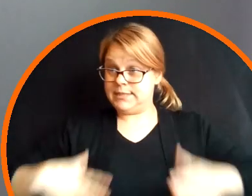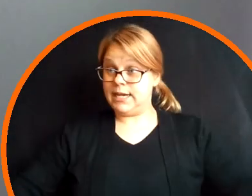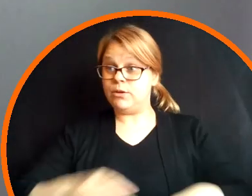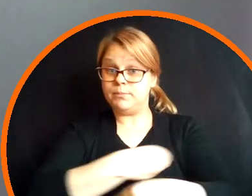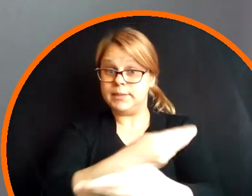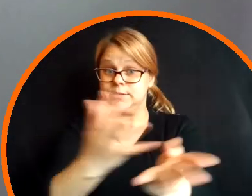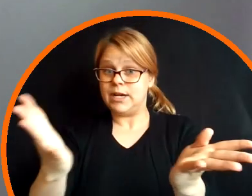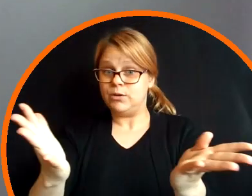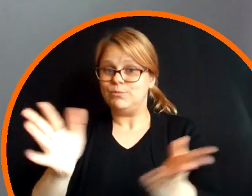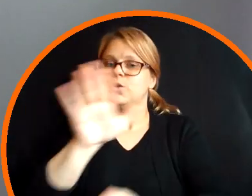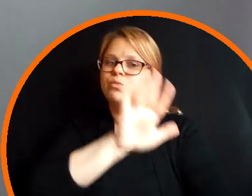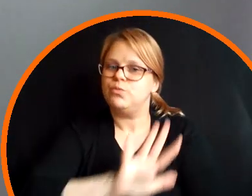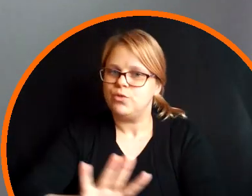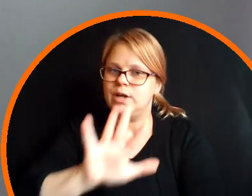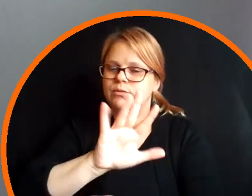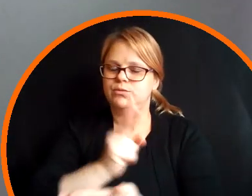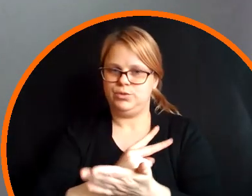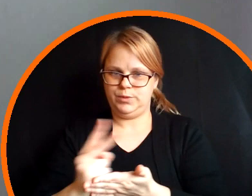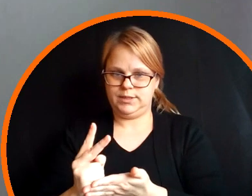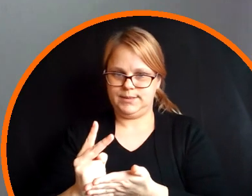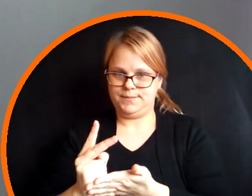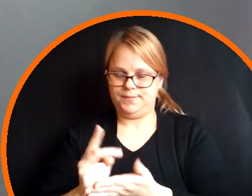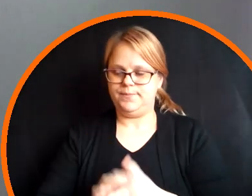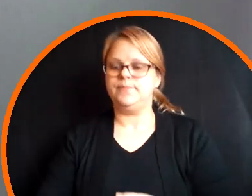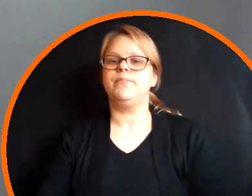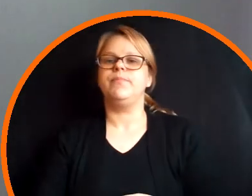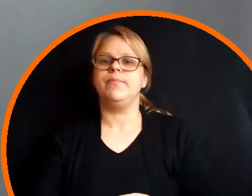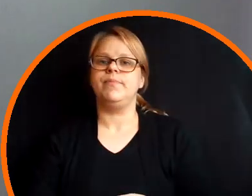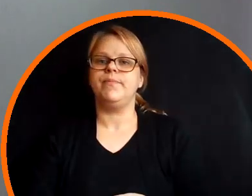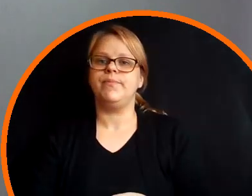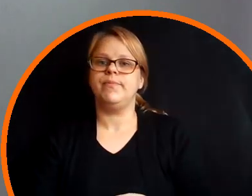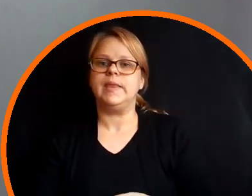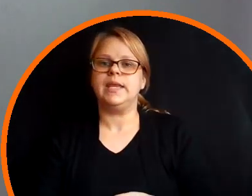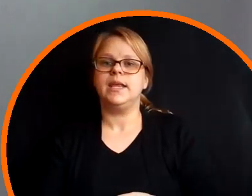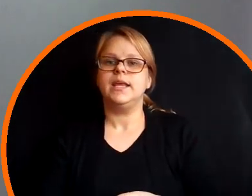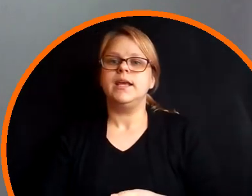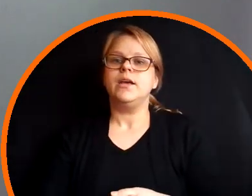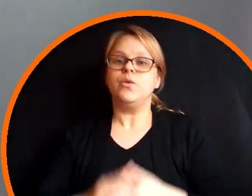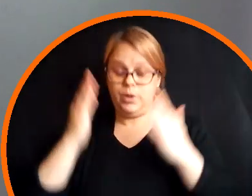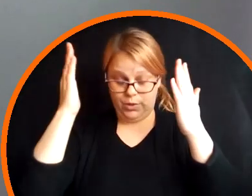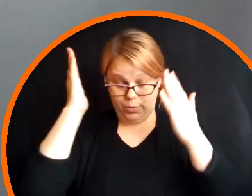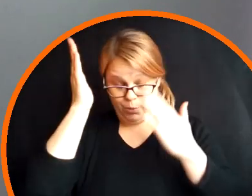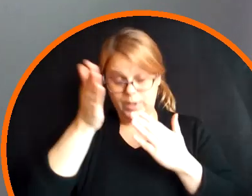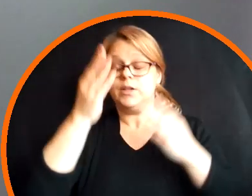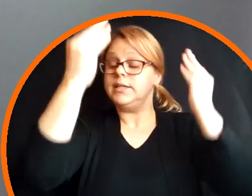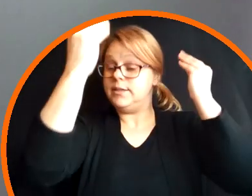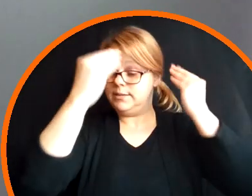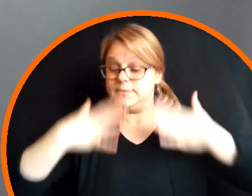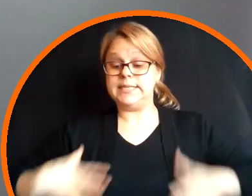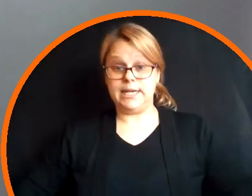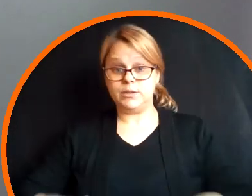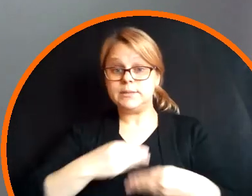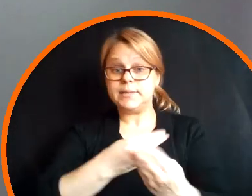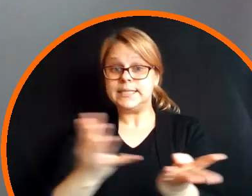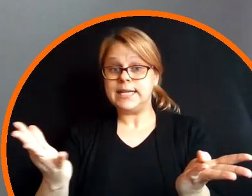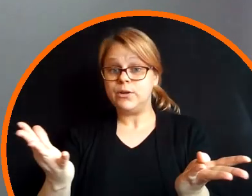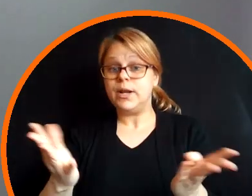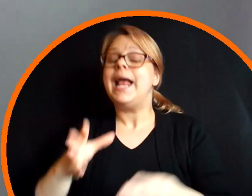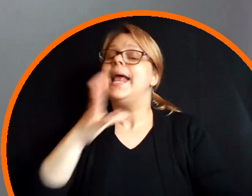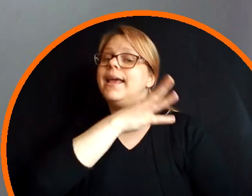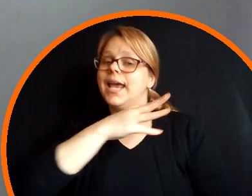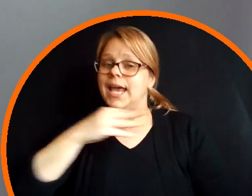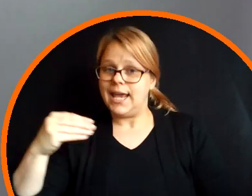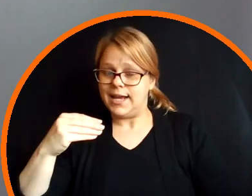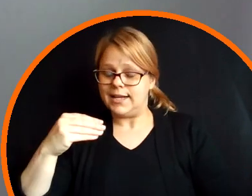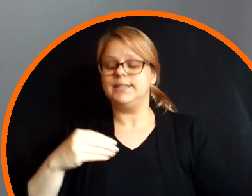about 2 weeks. We hopefully minimally are going to distribute caps and gowns and yard signs for both